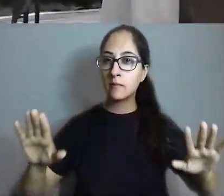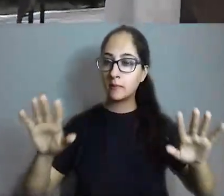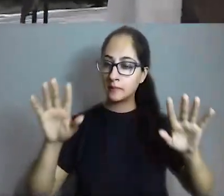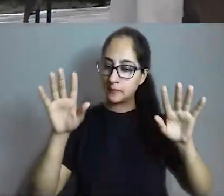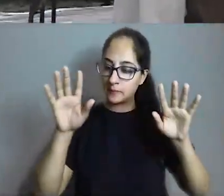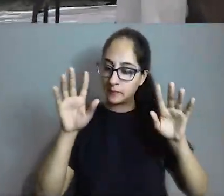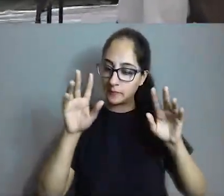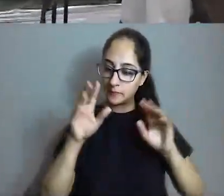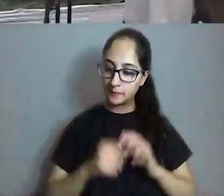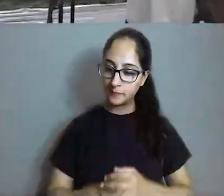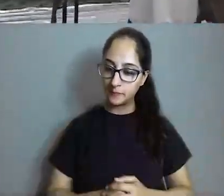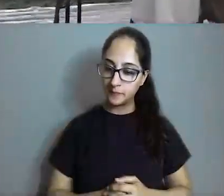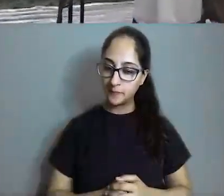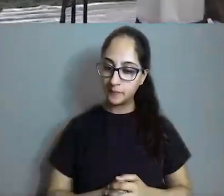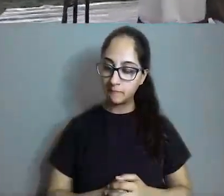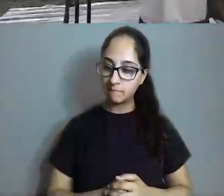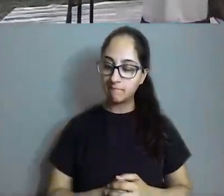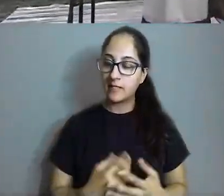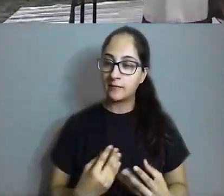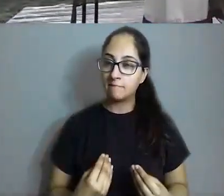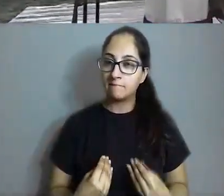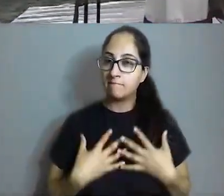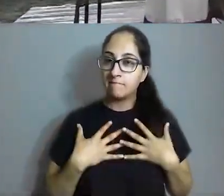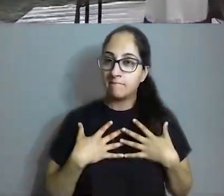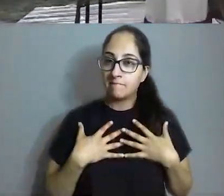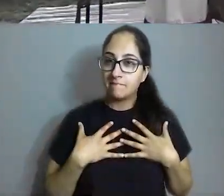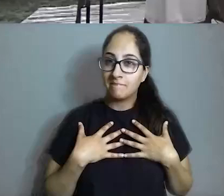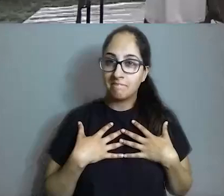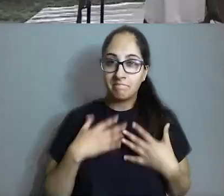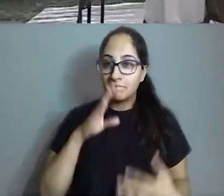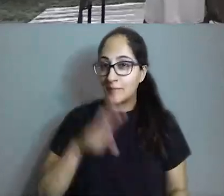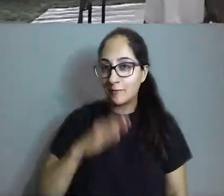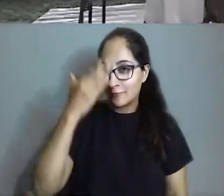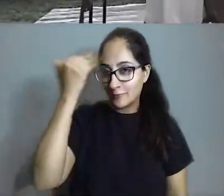and an experience I will remember for the rest of my life.